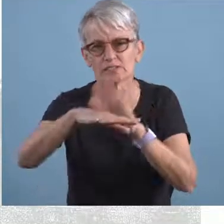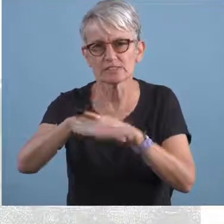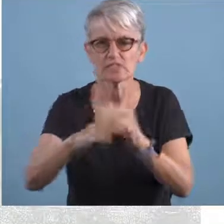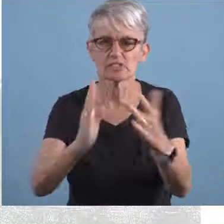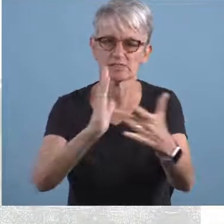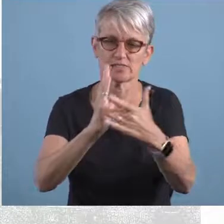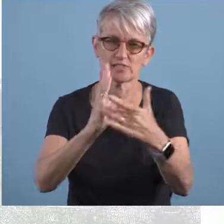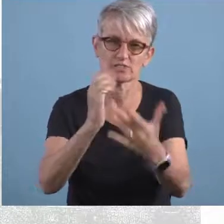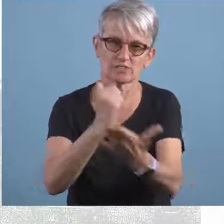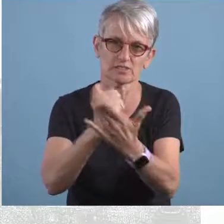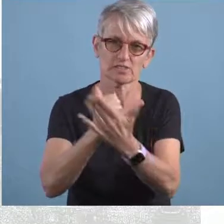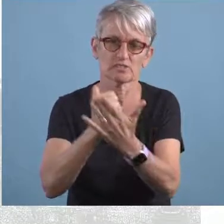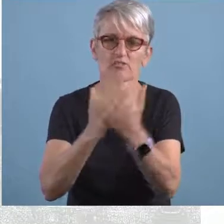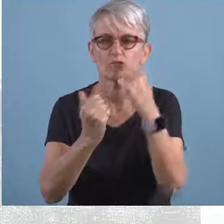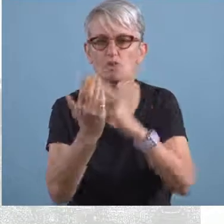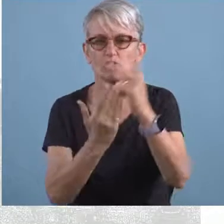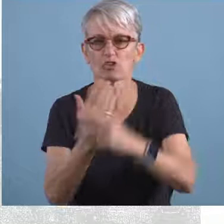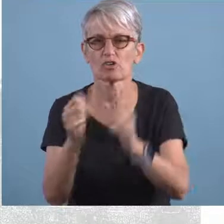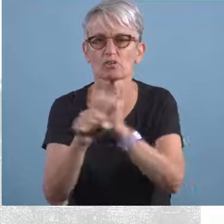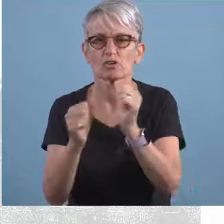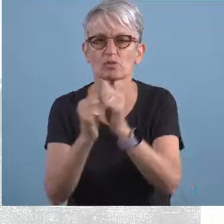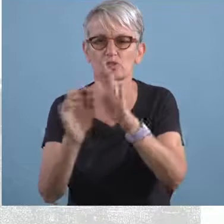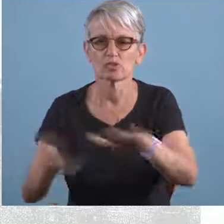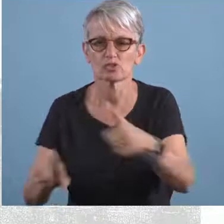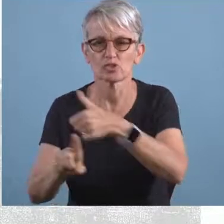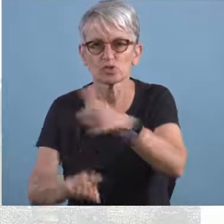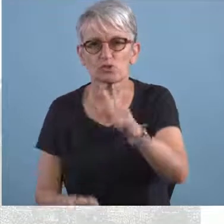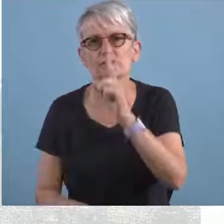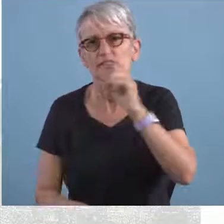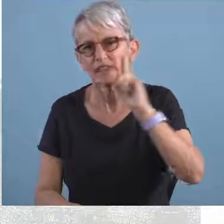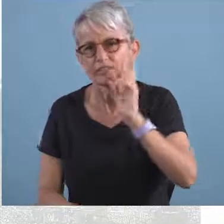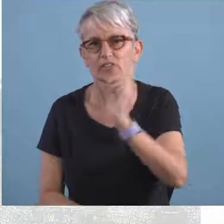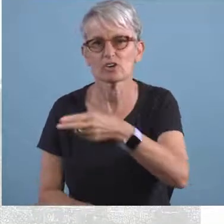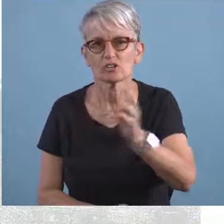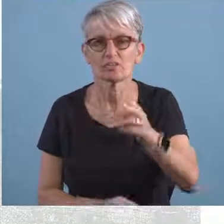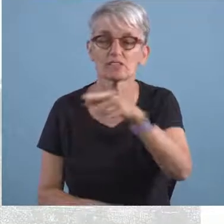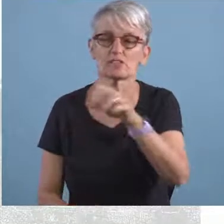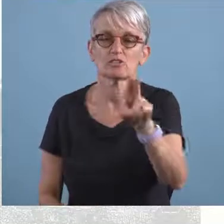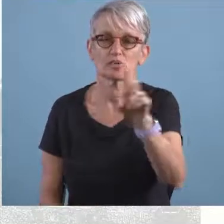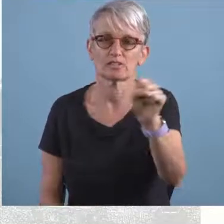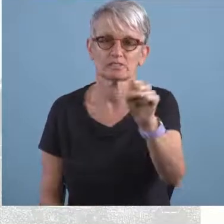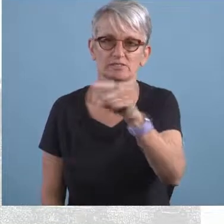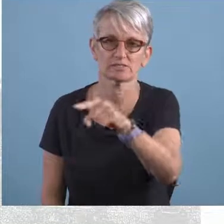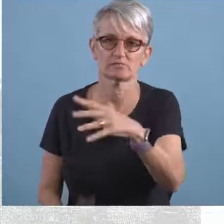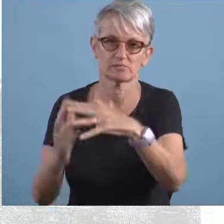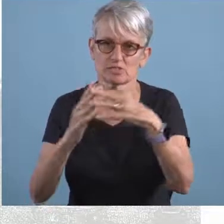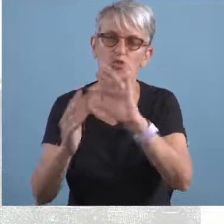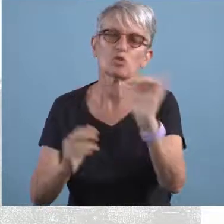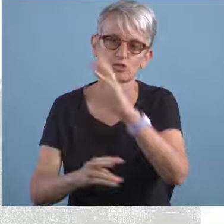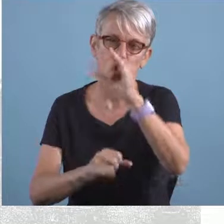technology assistance in programs working with children who are deaf and hard of hearing in the United States and